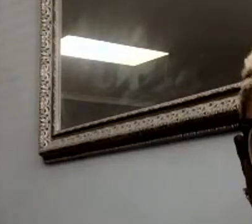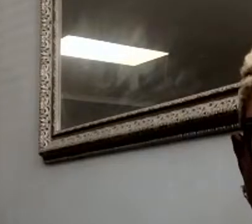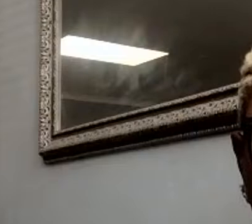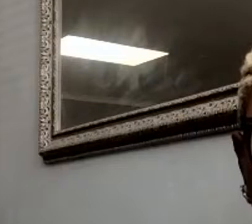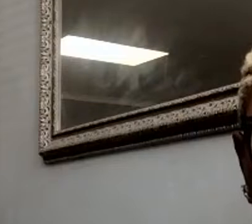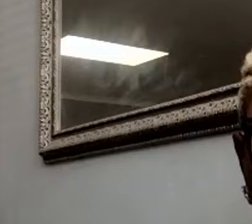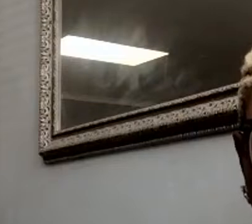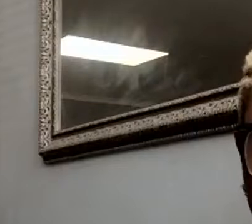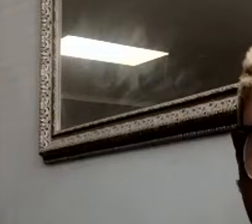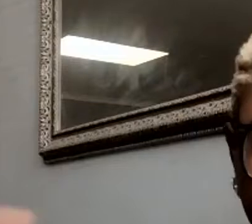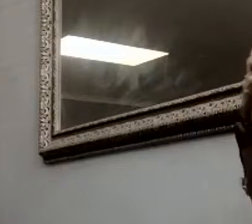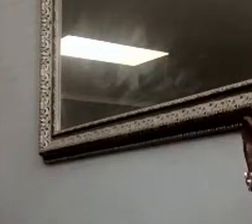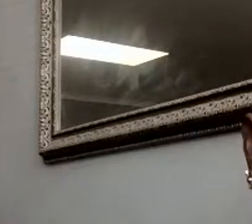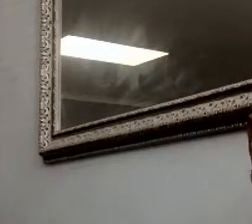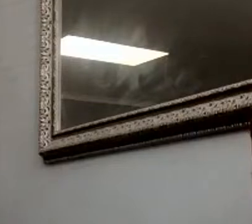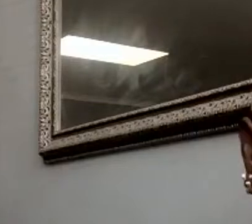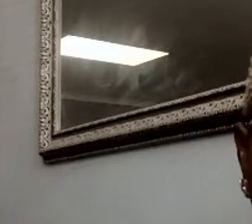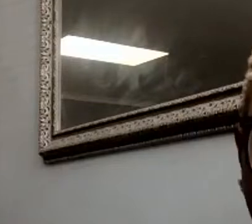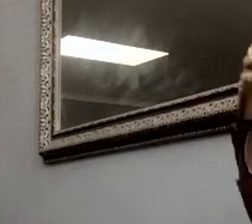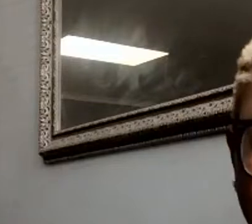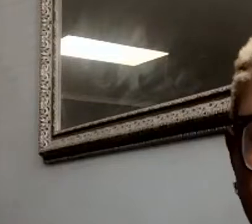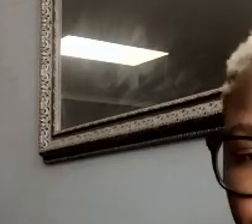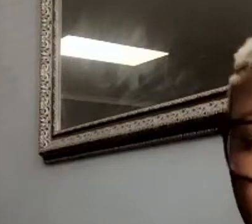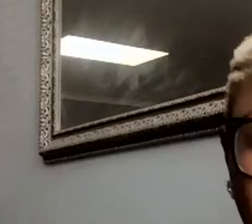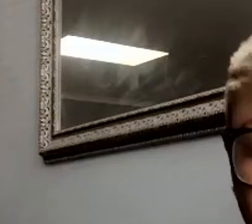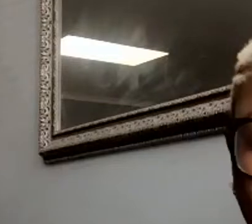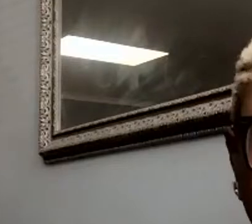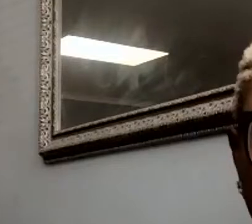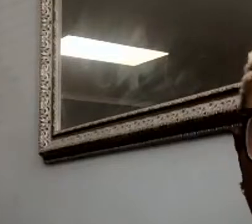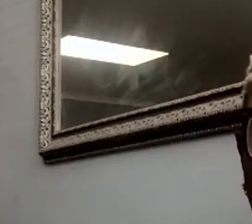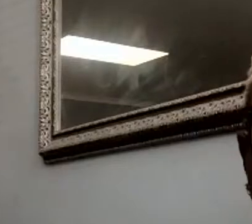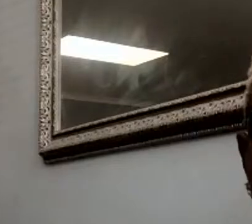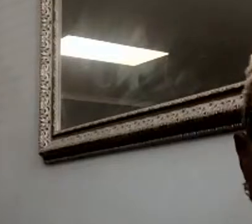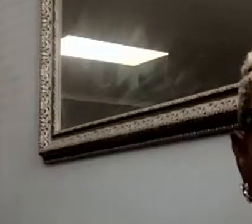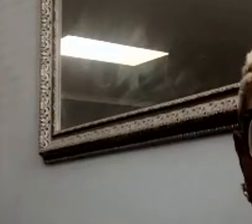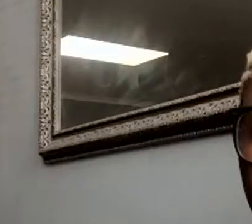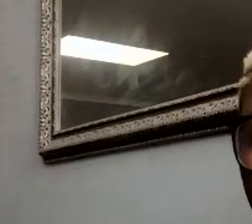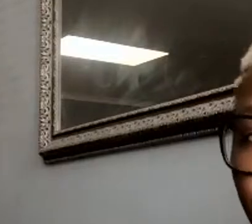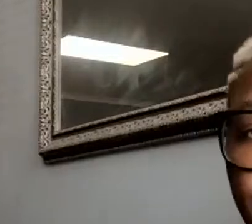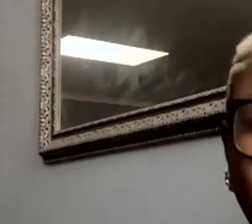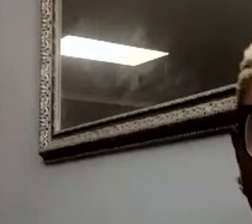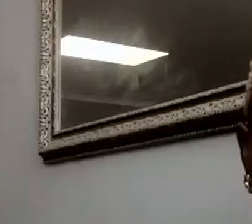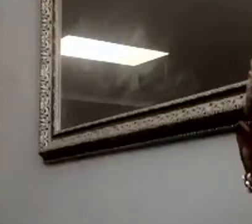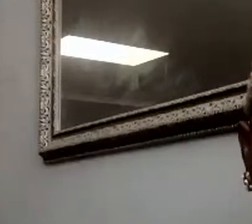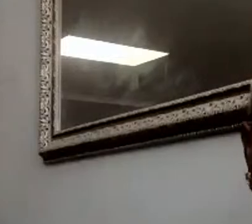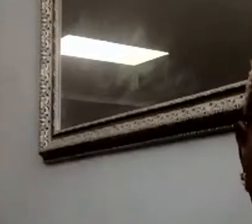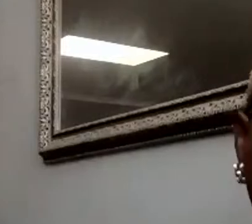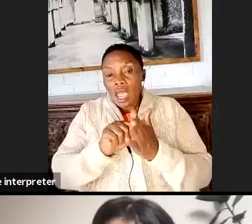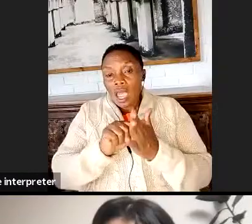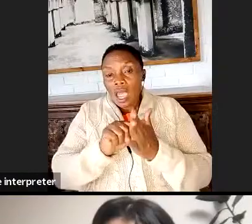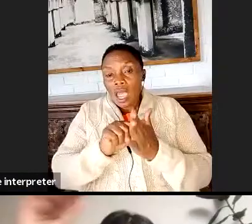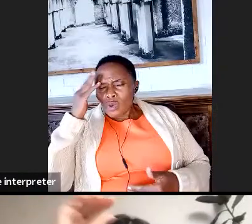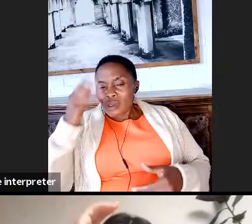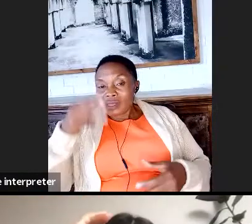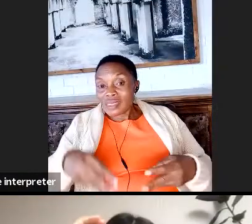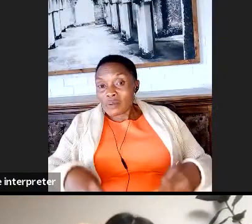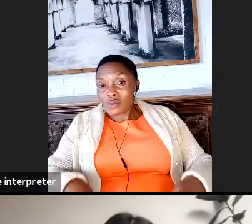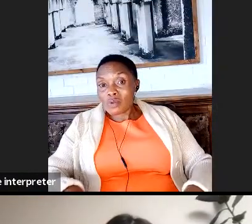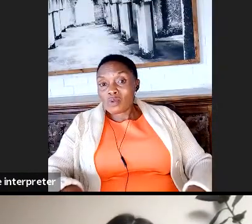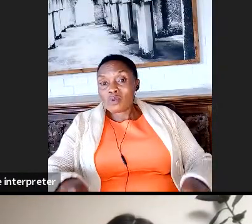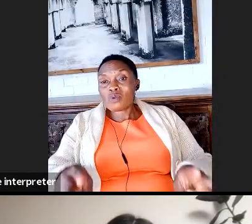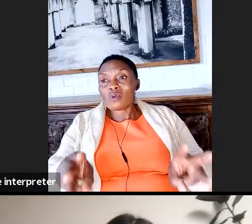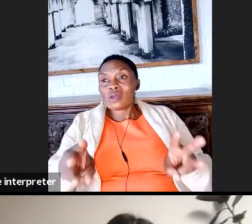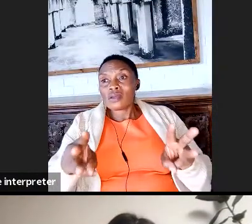Assembly, part of it, because we've got a bicameralism parliament, you know, they were very hell-bent